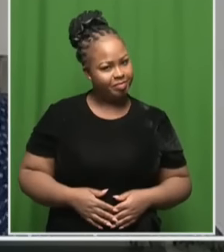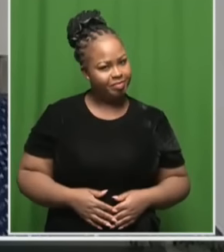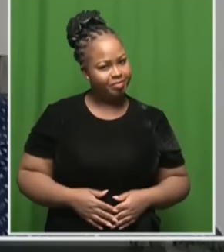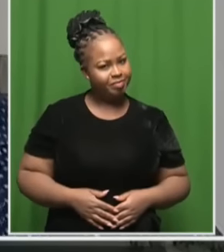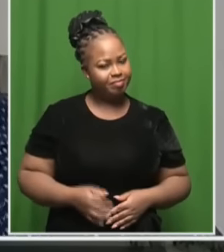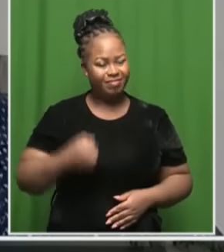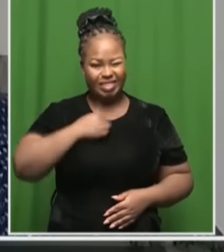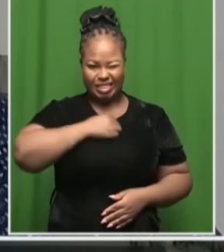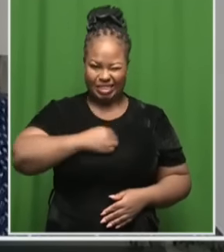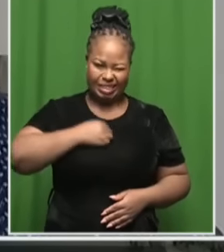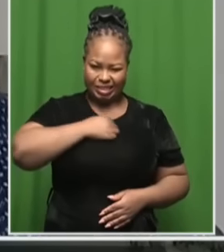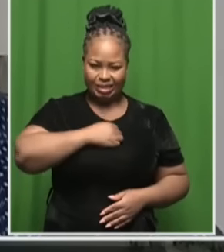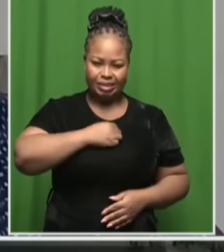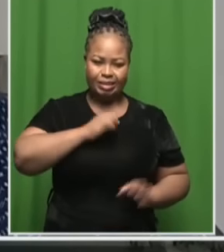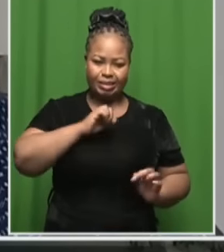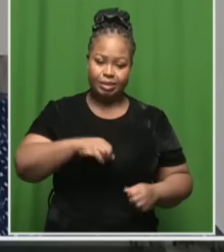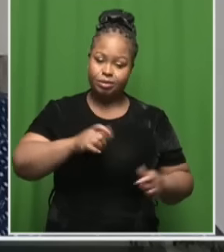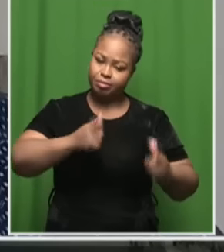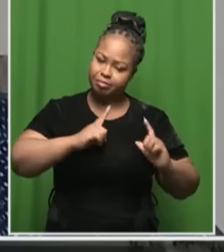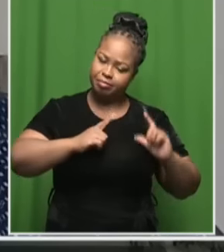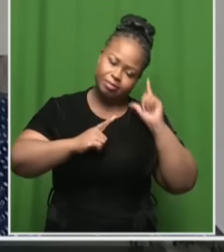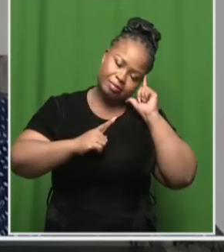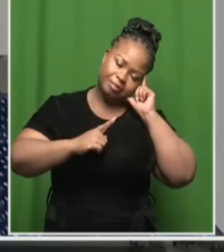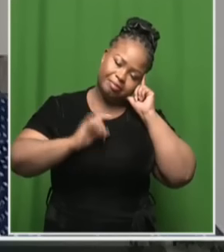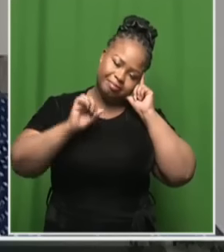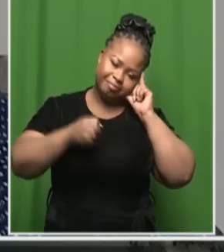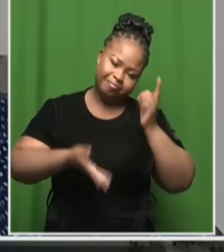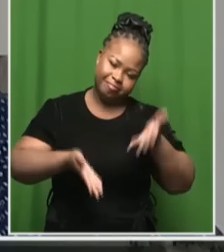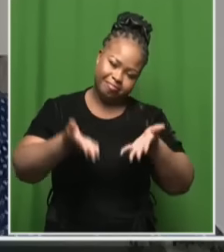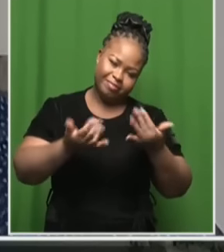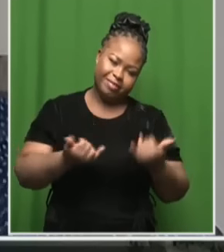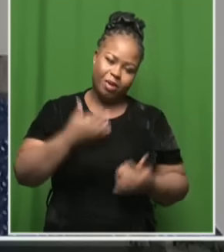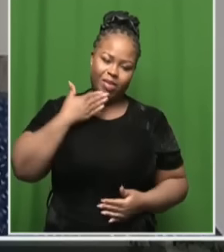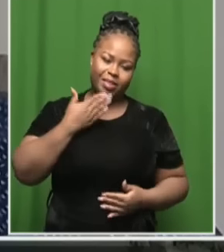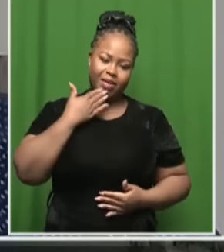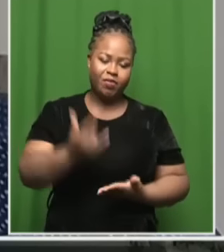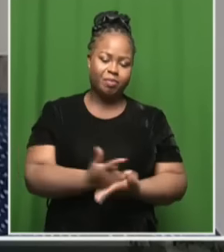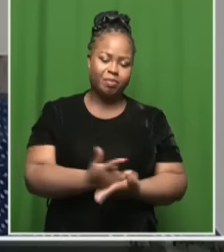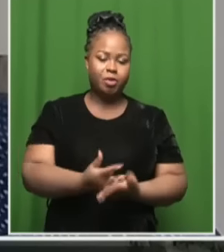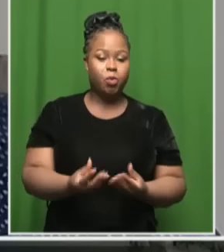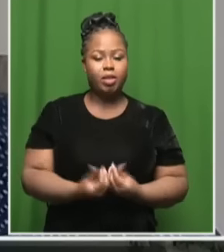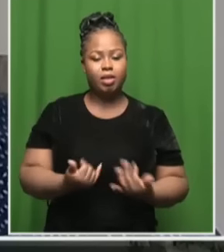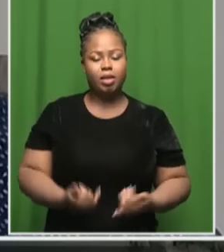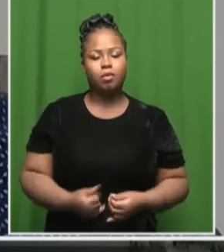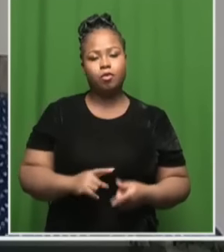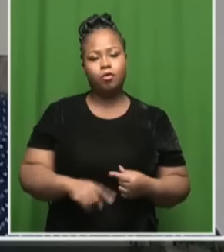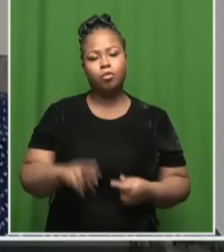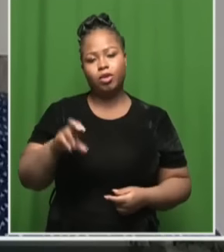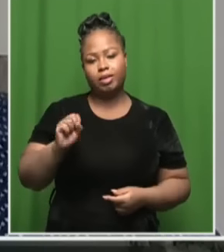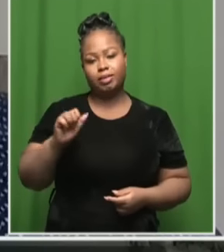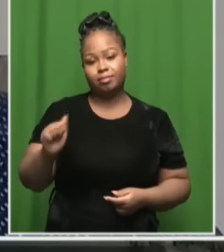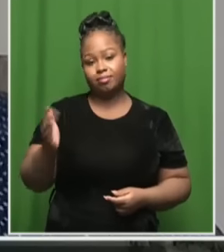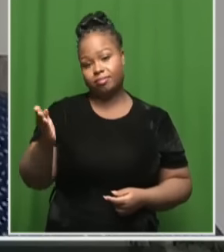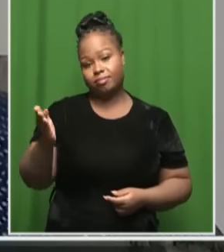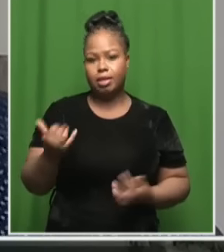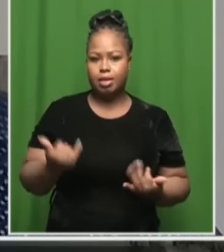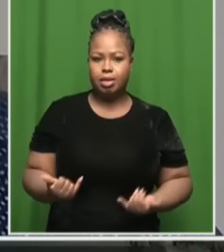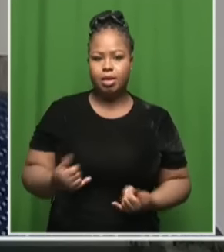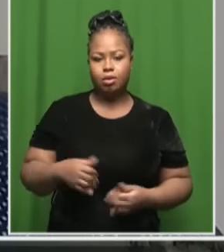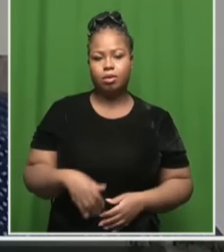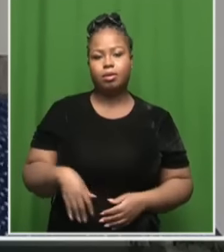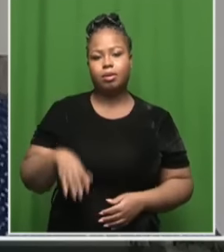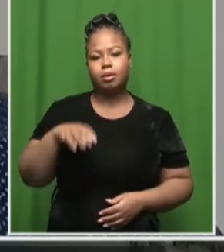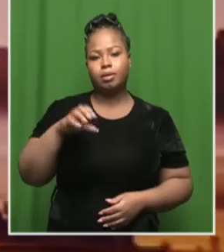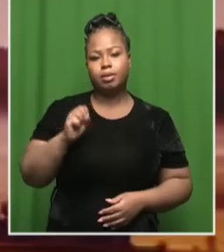we apologize. You are allowed to go to bed now. Thanks so much for speaking to us, joining us from the United States, where he currently is, Dr.